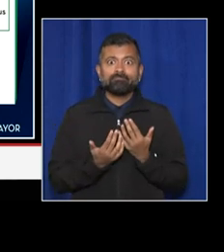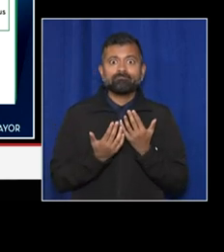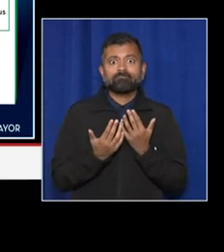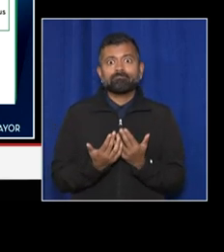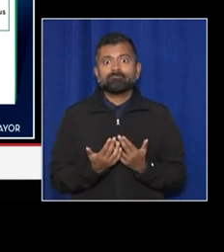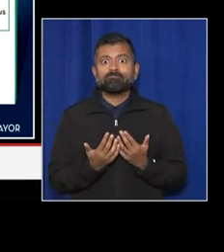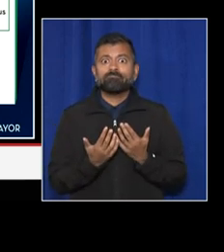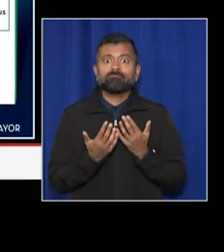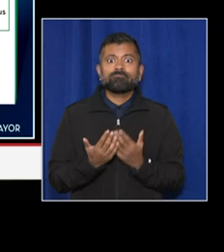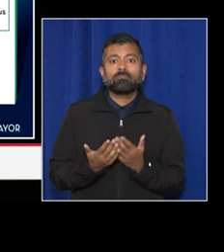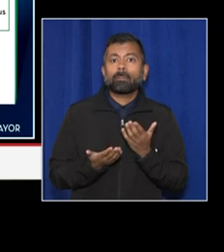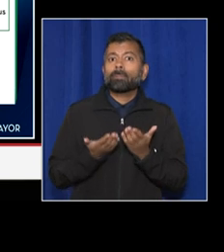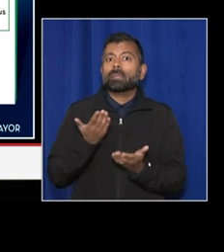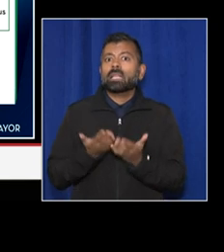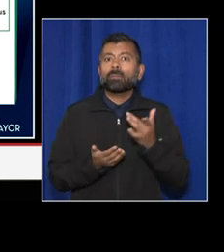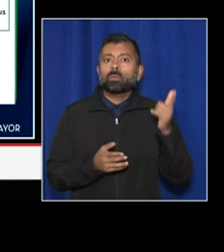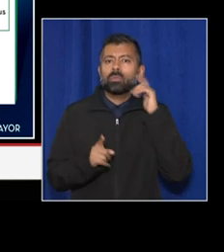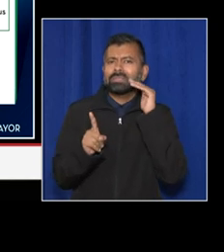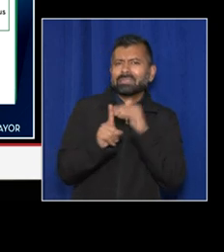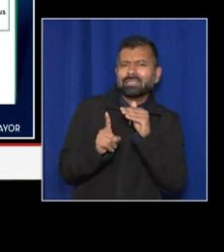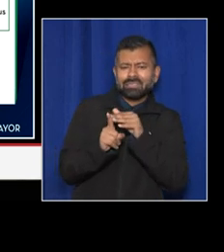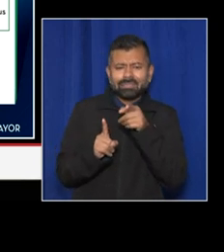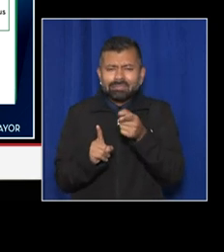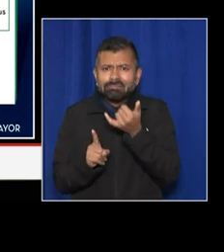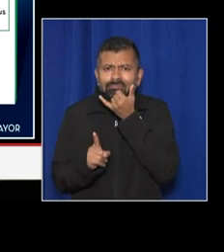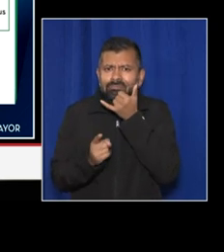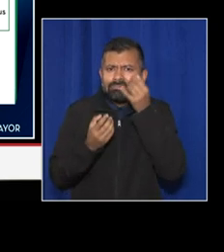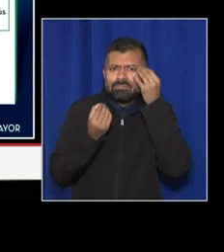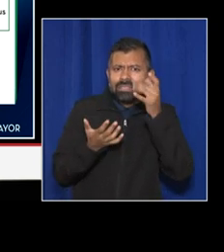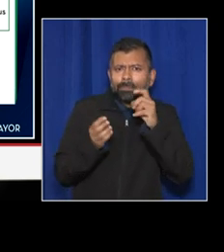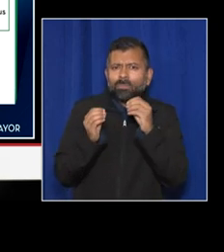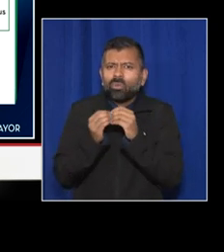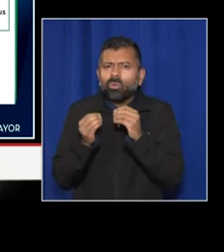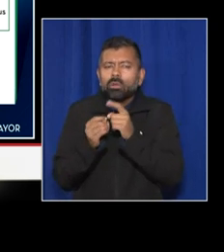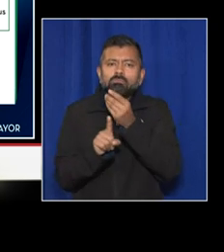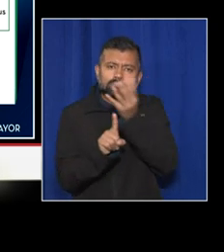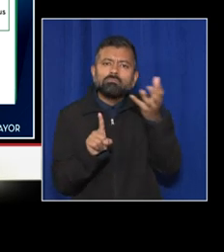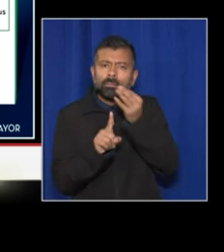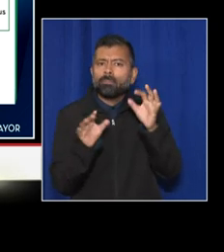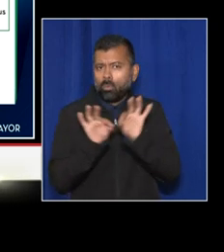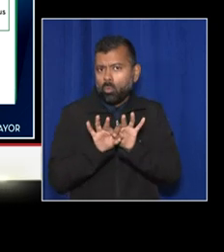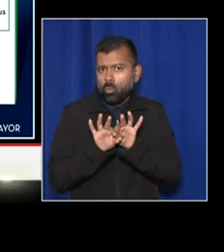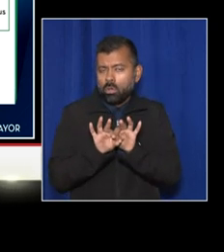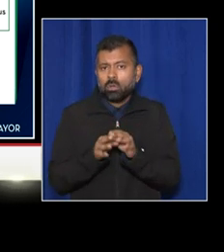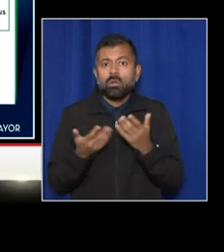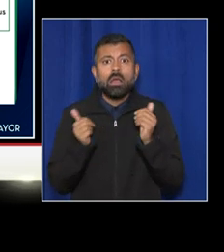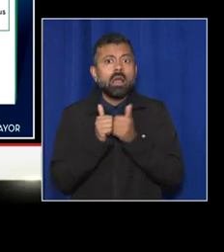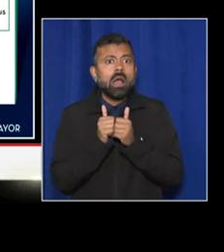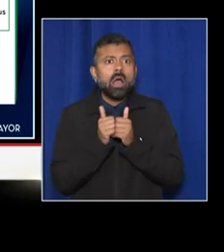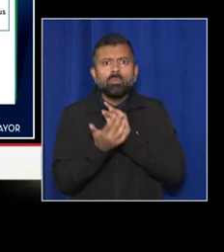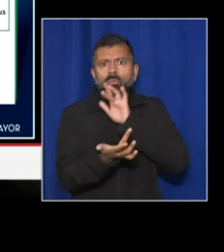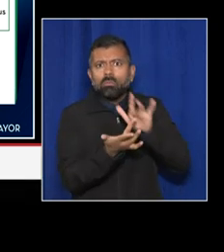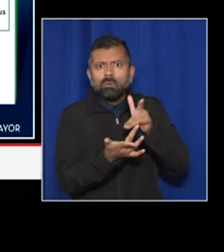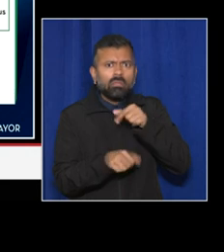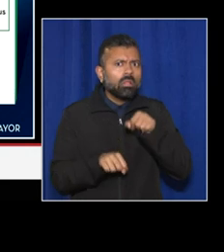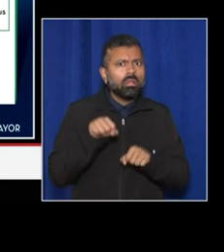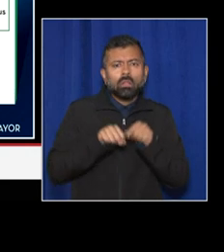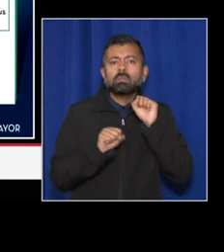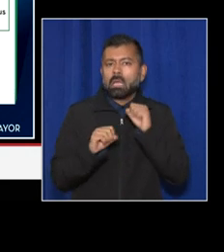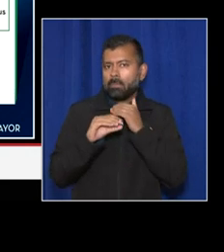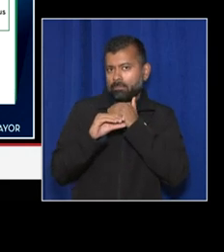additional information. We will contact you through your portal, through email, and at times by